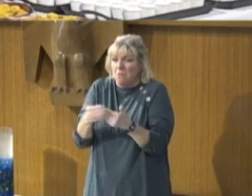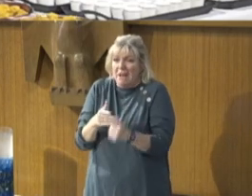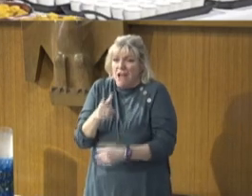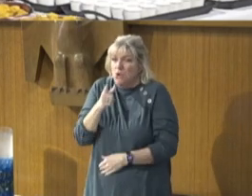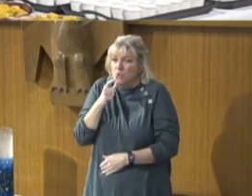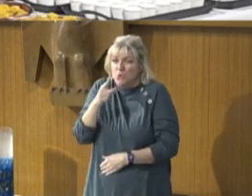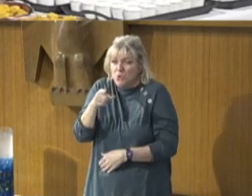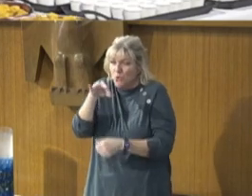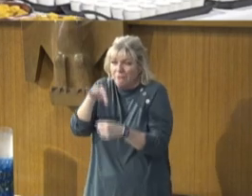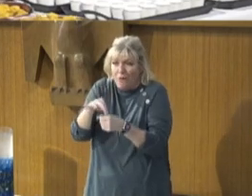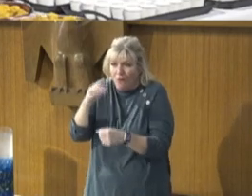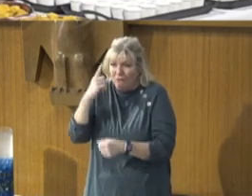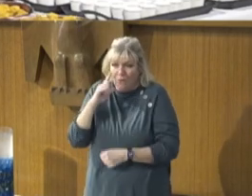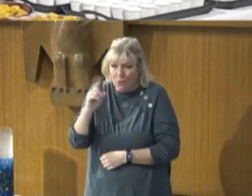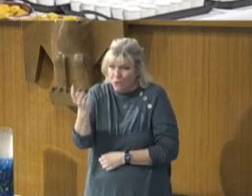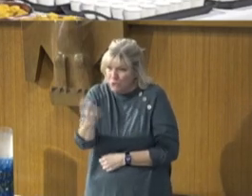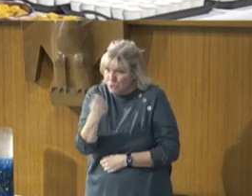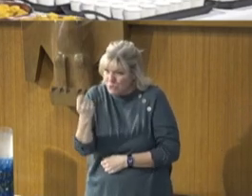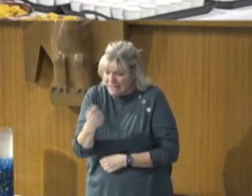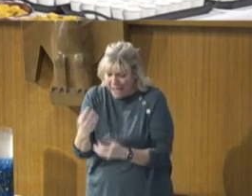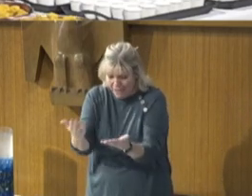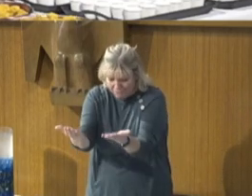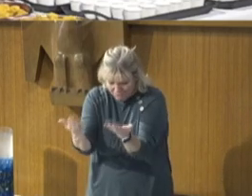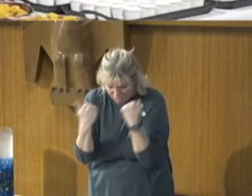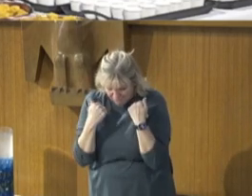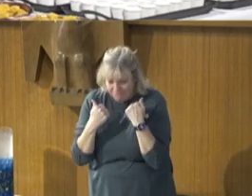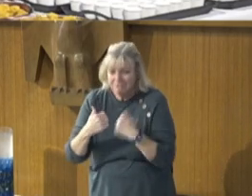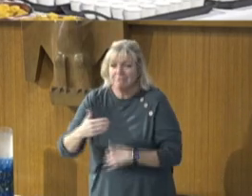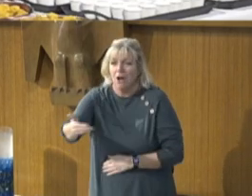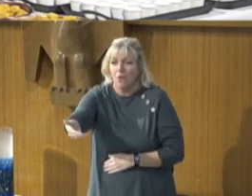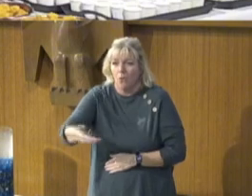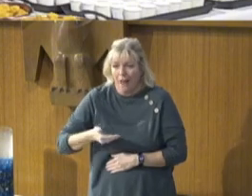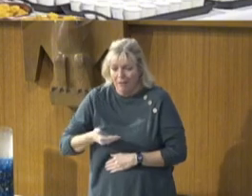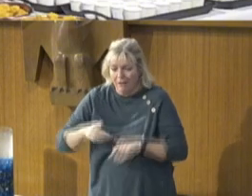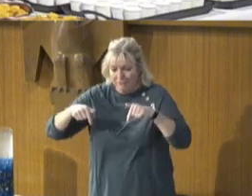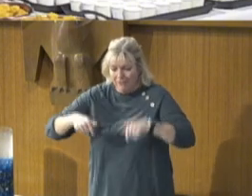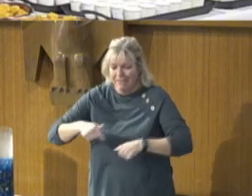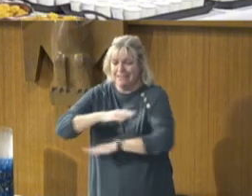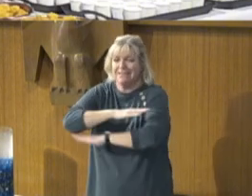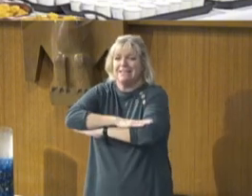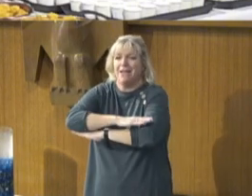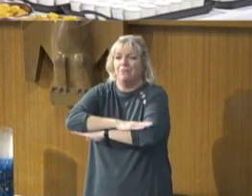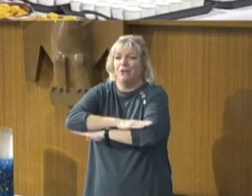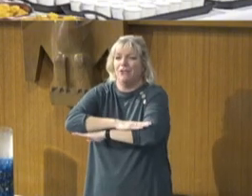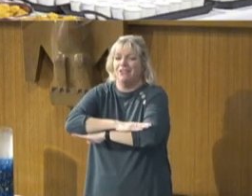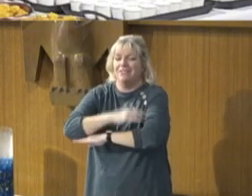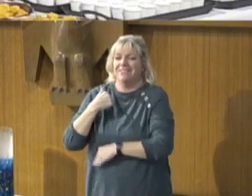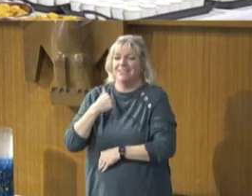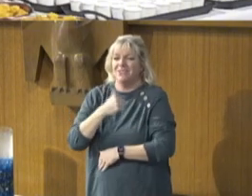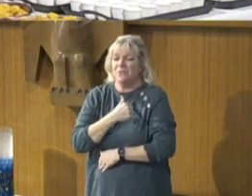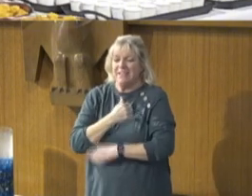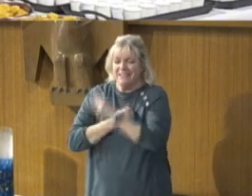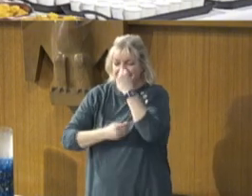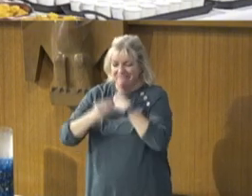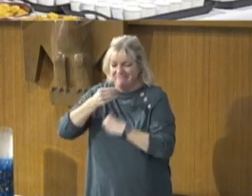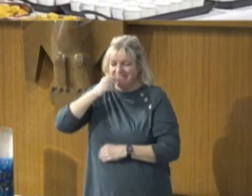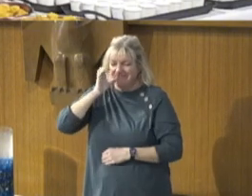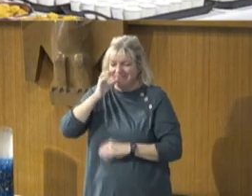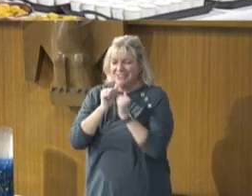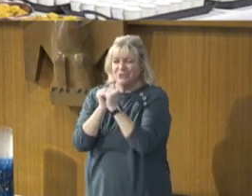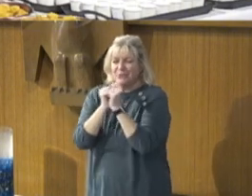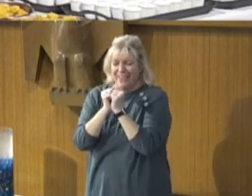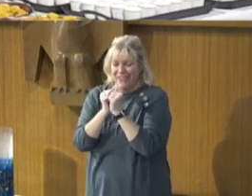vote for on Tuesday, is welcome at this table. And we will take this communion together.